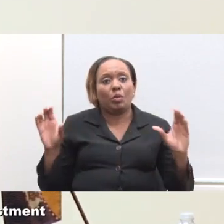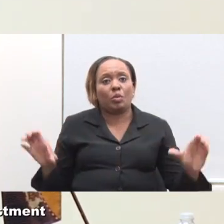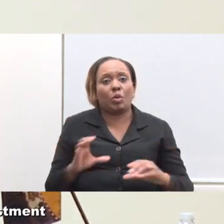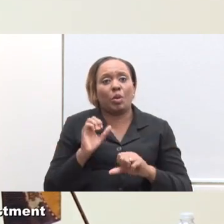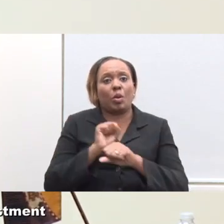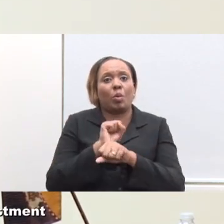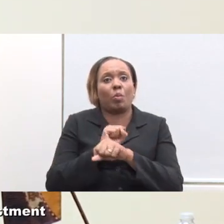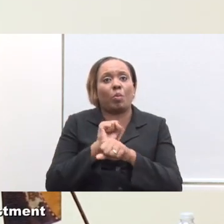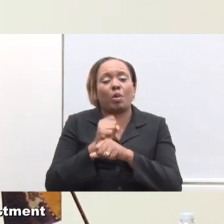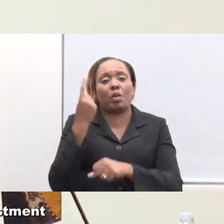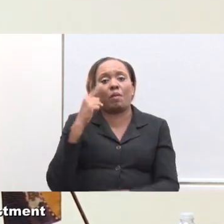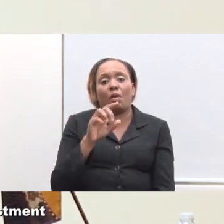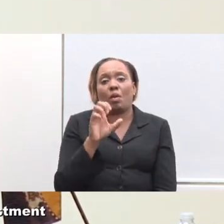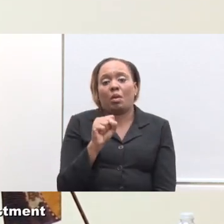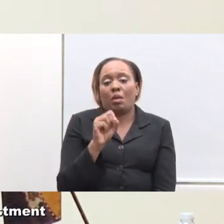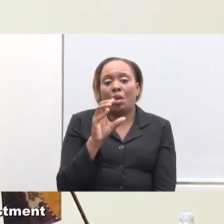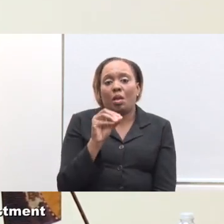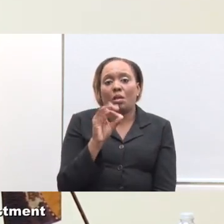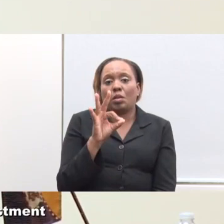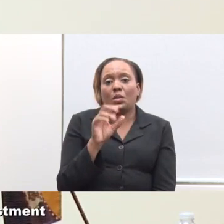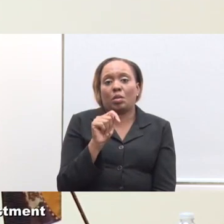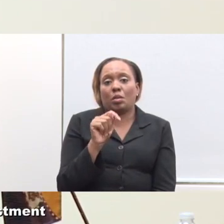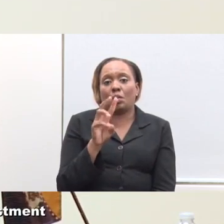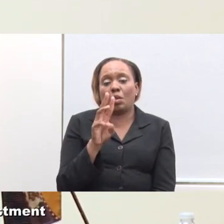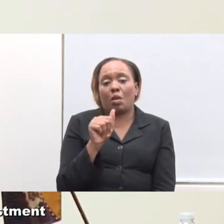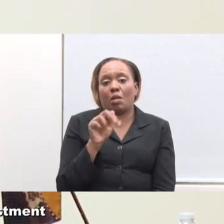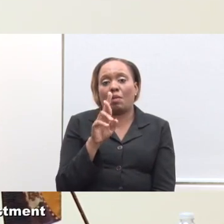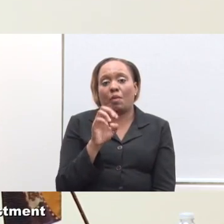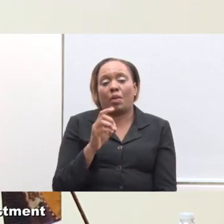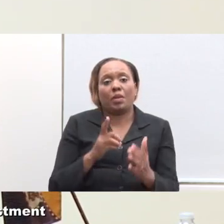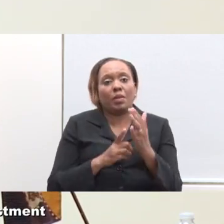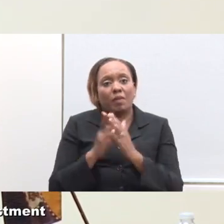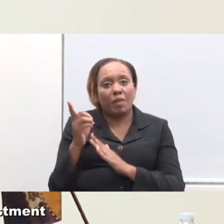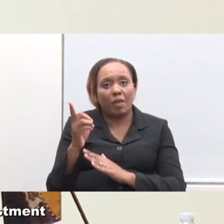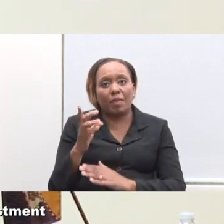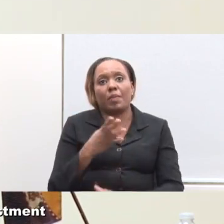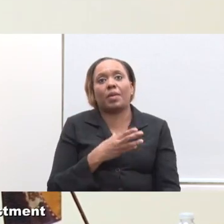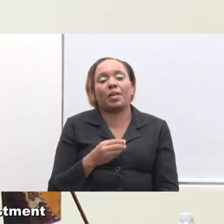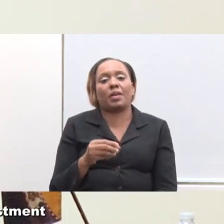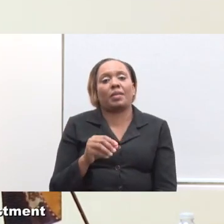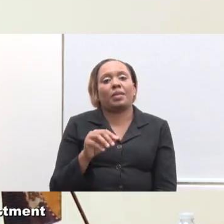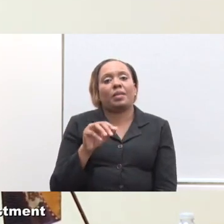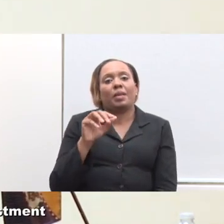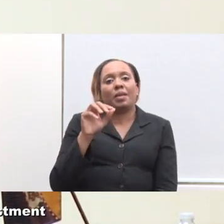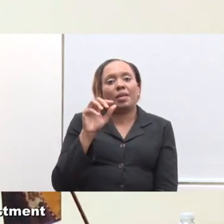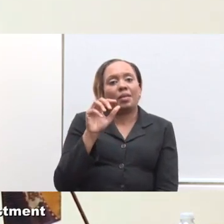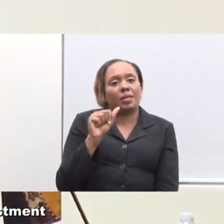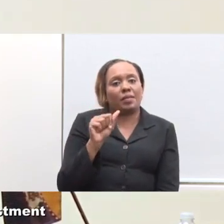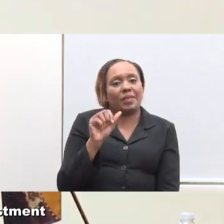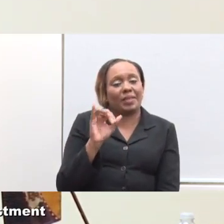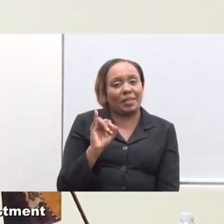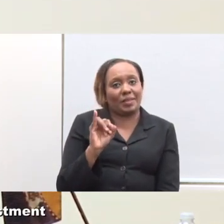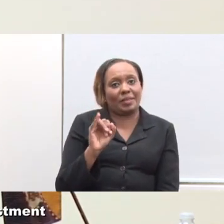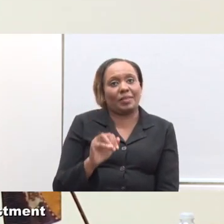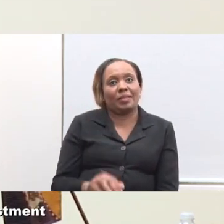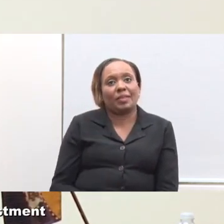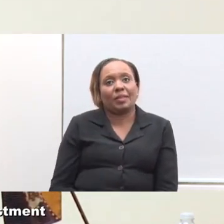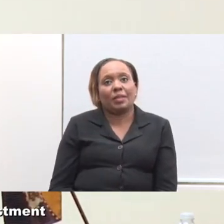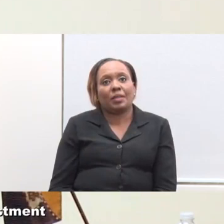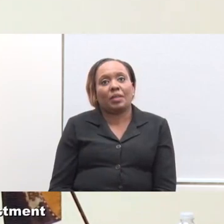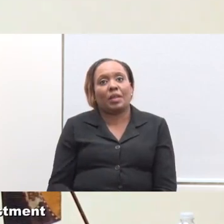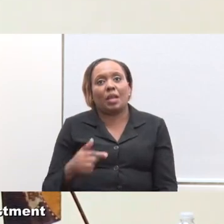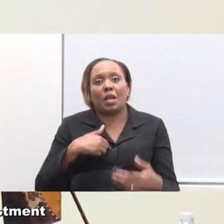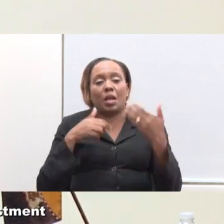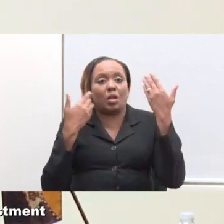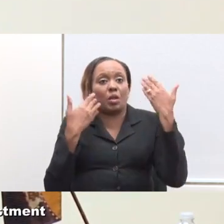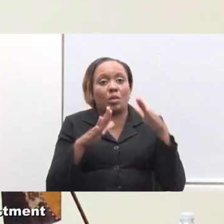terms of software development and artificial intelligence in this country. These are the people. I don't know where the next Gary Sober's coming from, or the